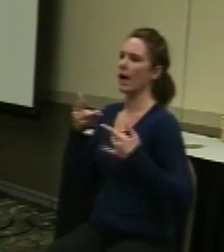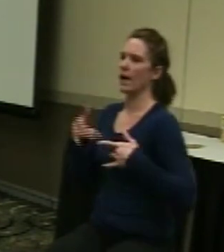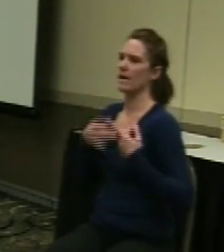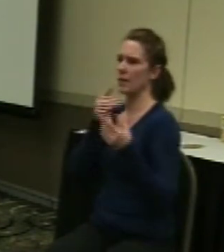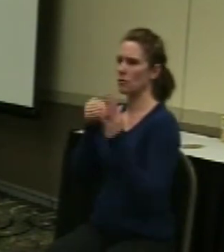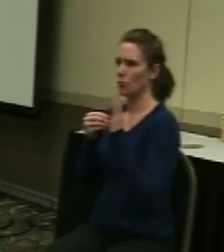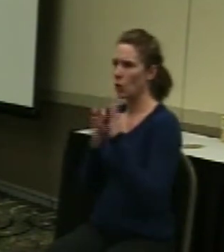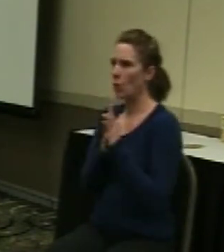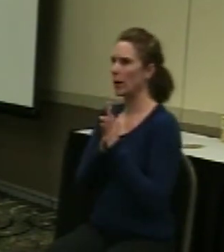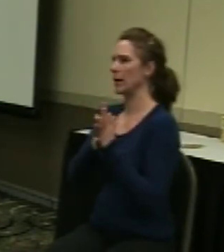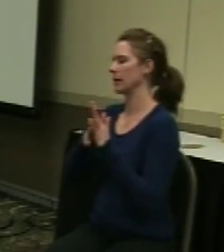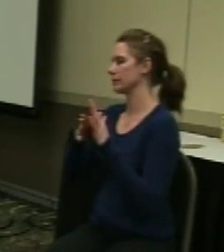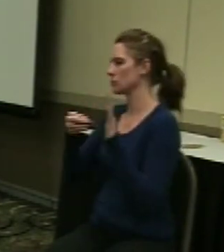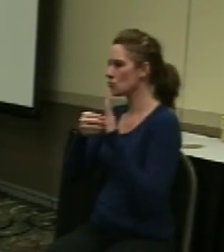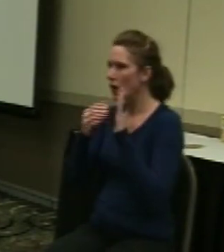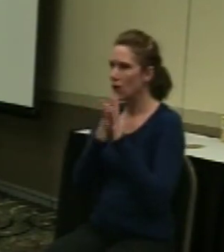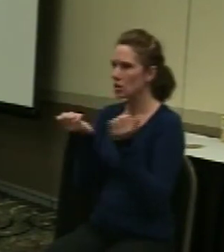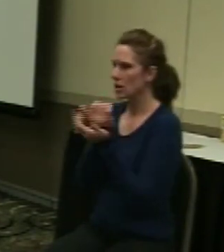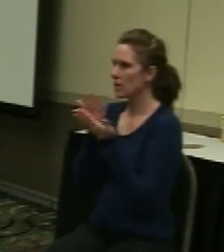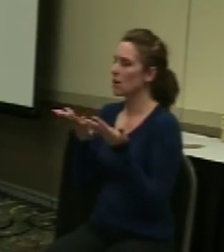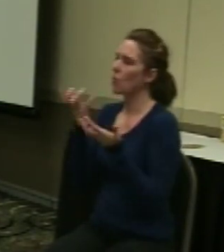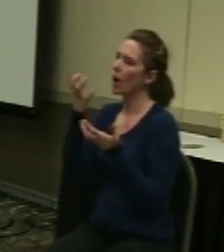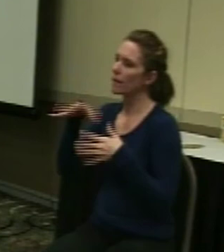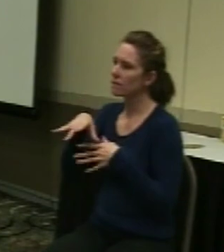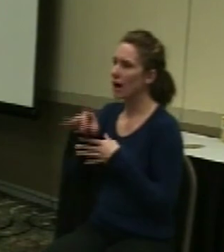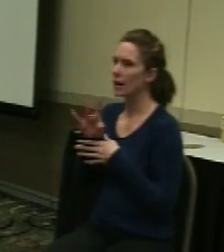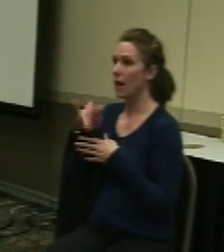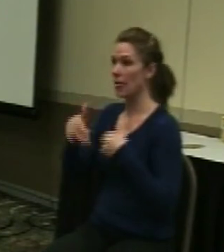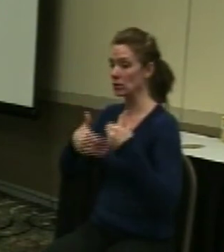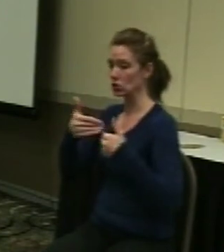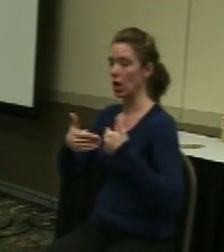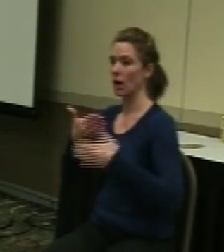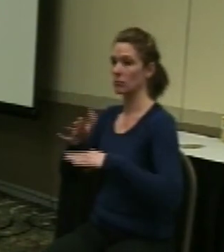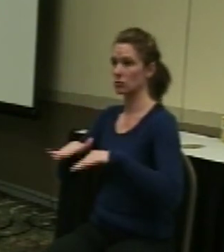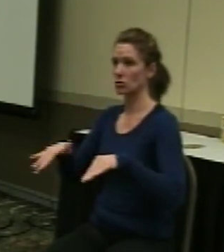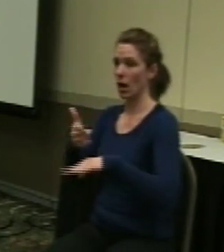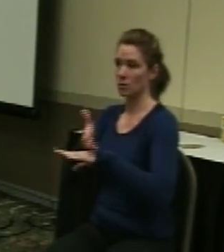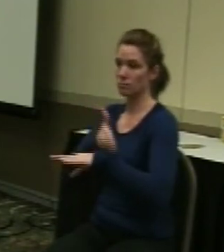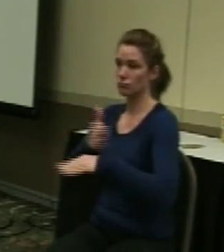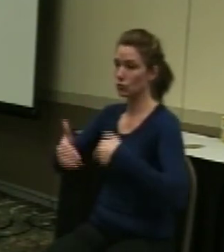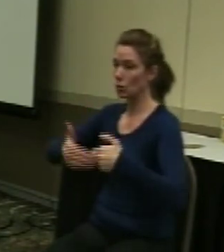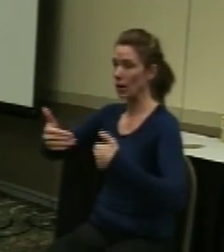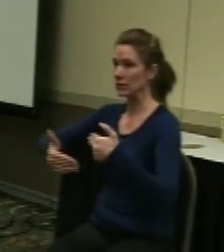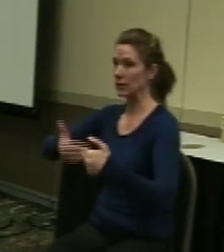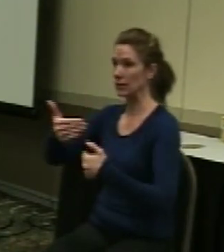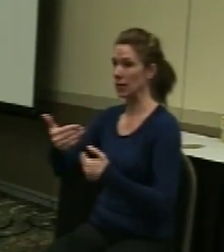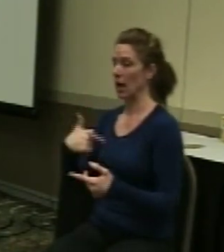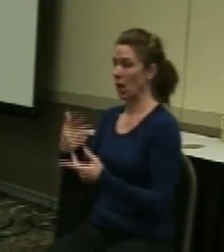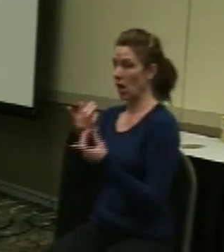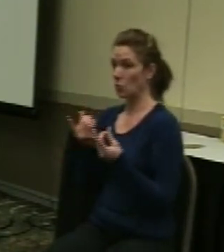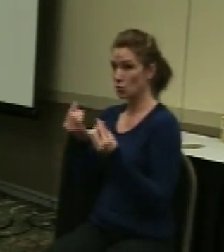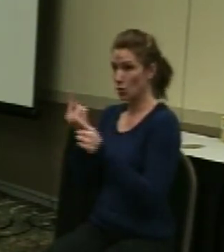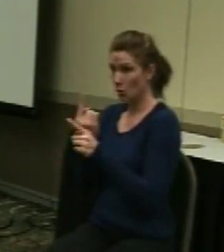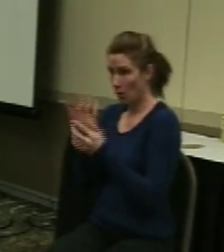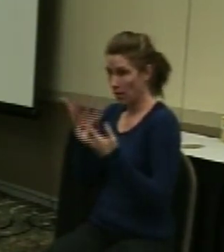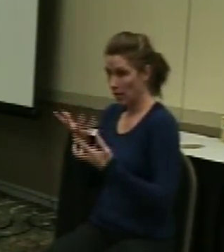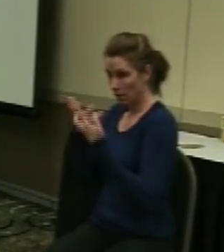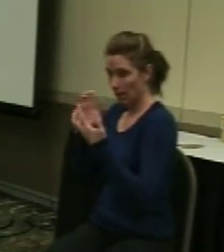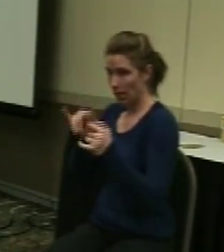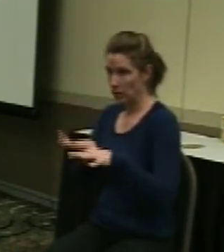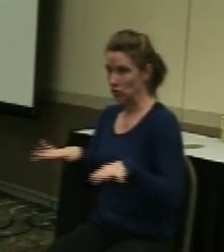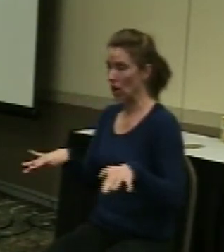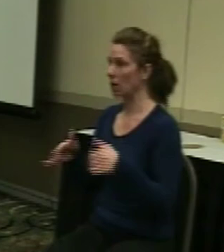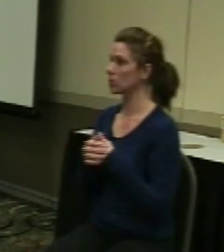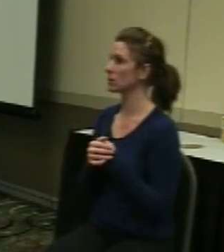records? And we want to find out, is the child making progress? And are we doing the kinds of things that we need to be doing?